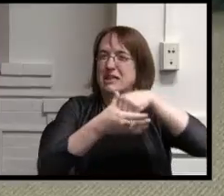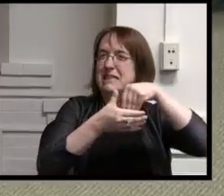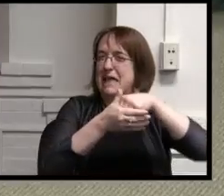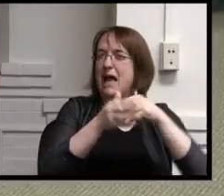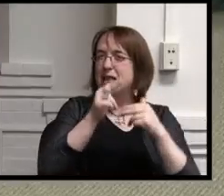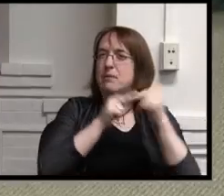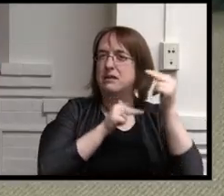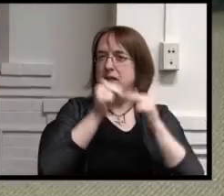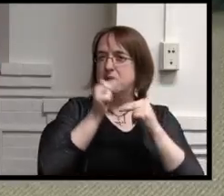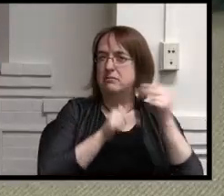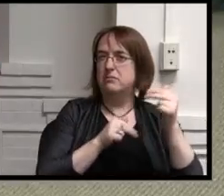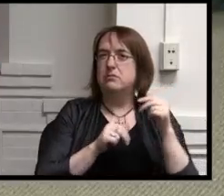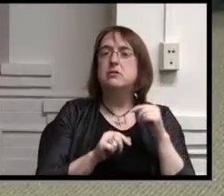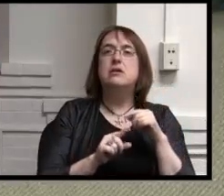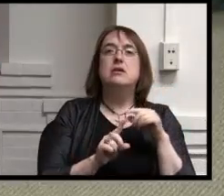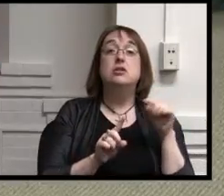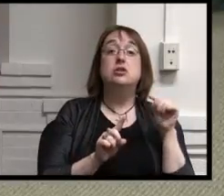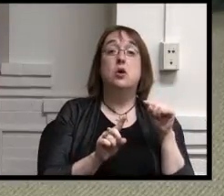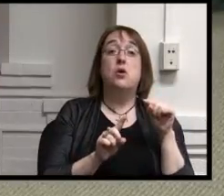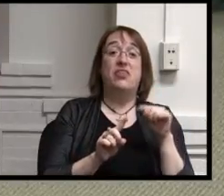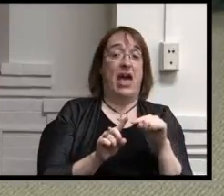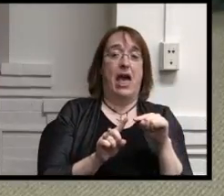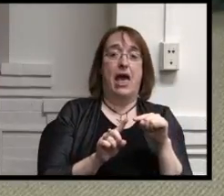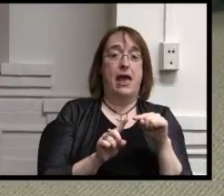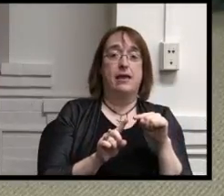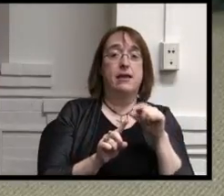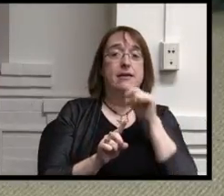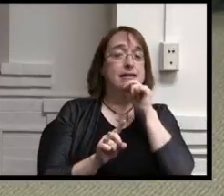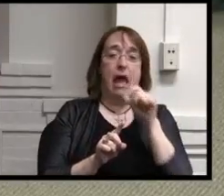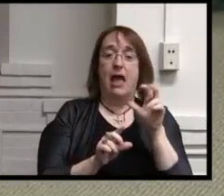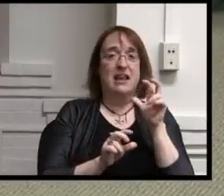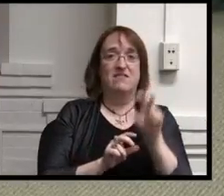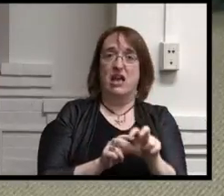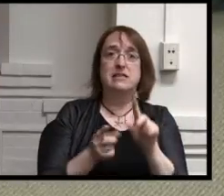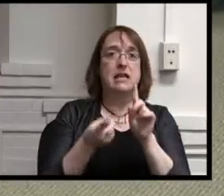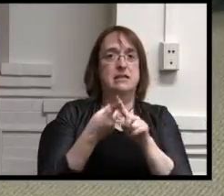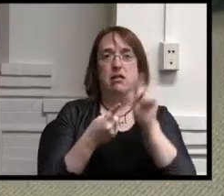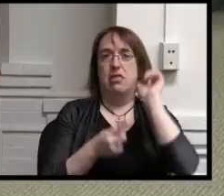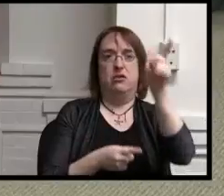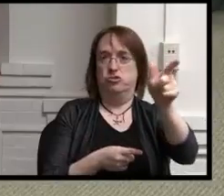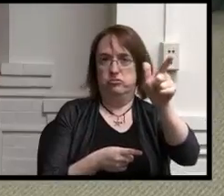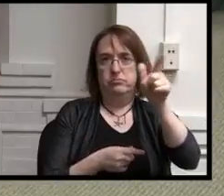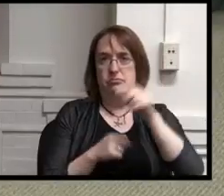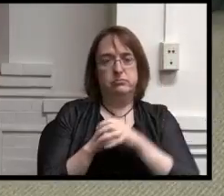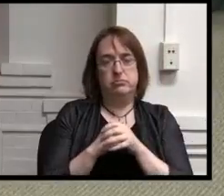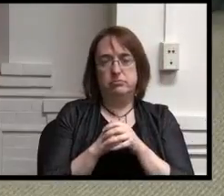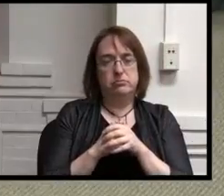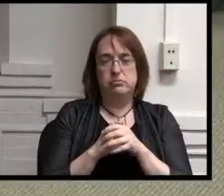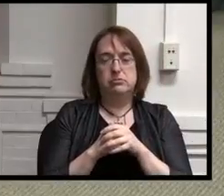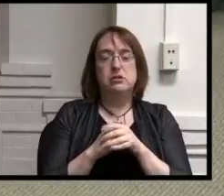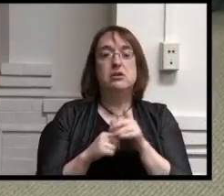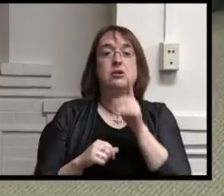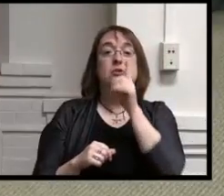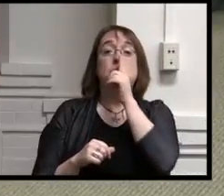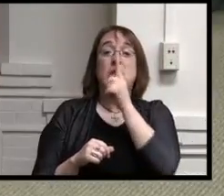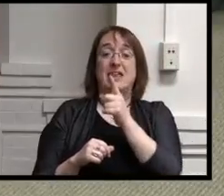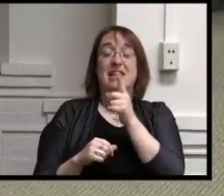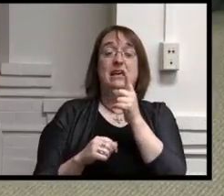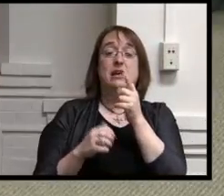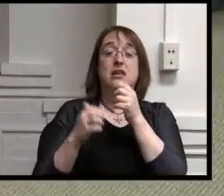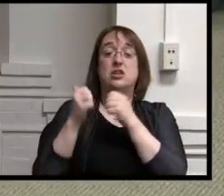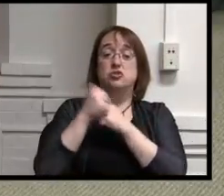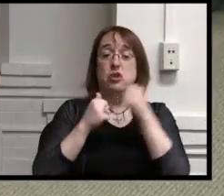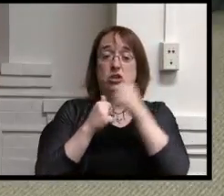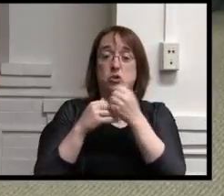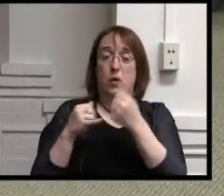and that we won't invest until we're further down the road. Right. The part of that would relate to structured wiring in